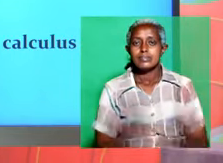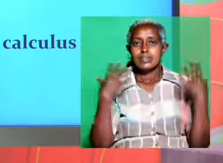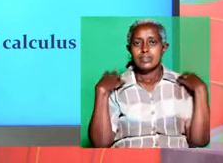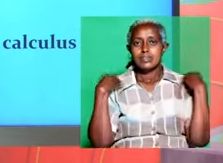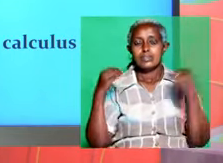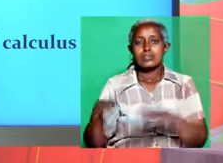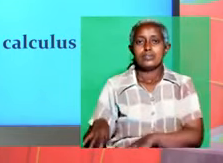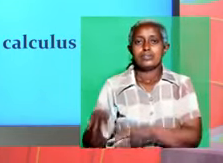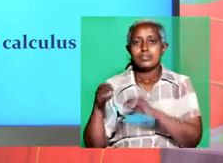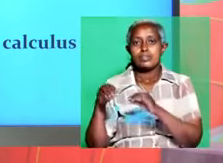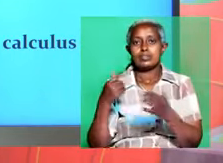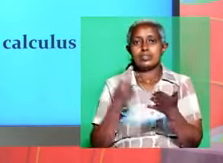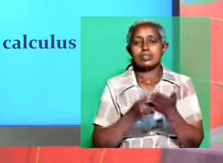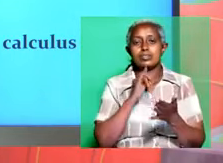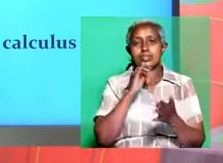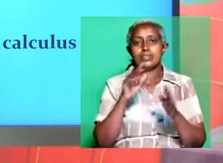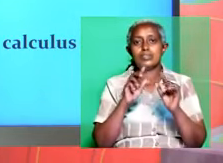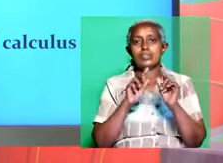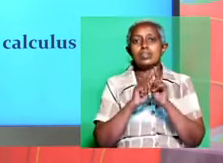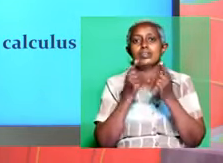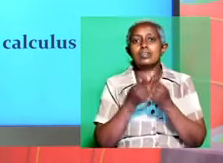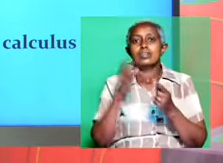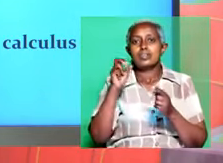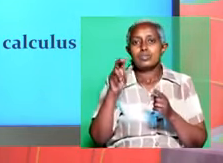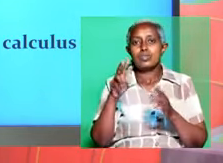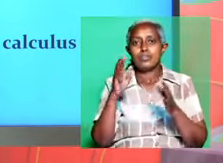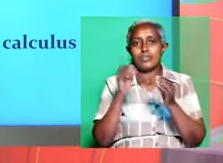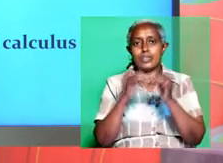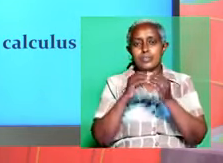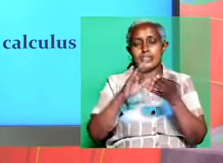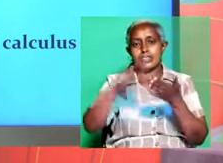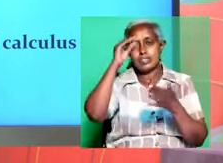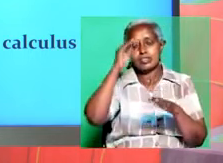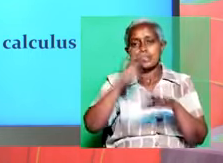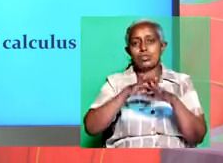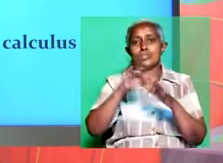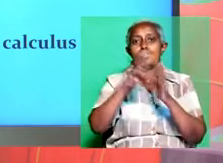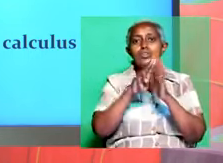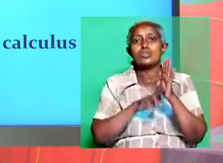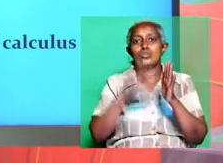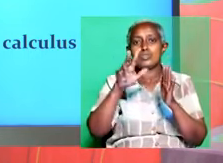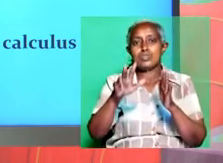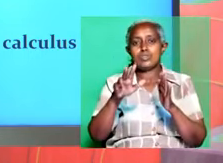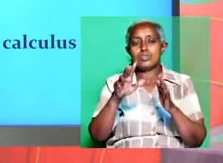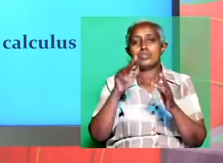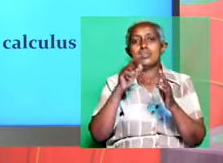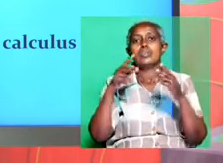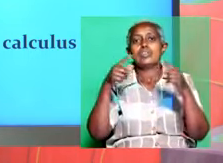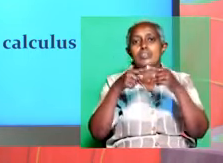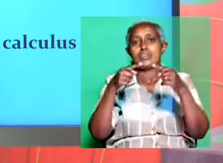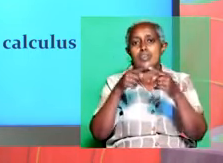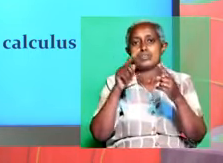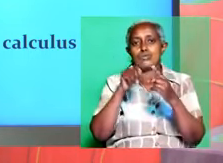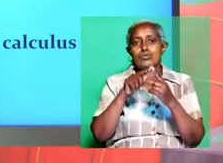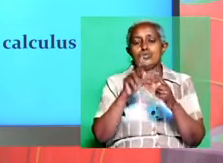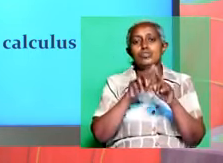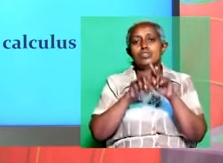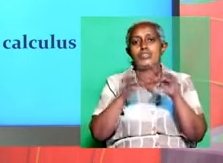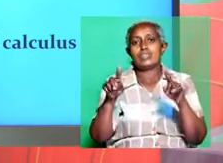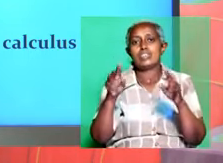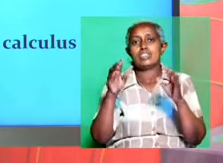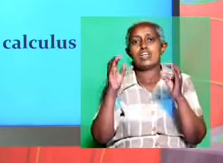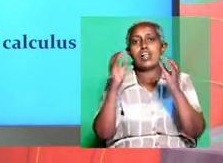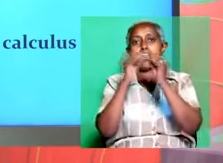Hello dear students, this is grade 12 mathematics lesson on unit 3 introduction to differential